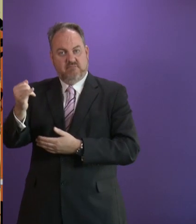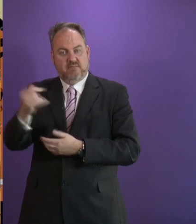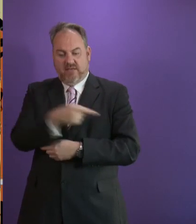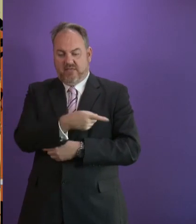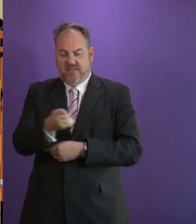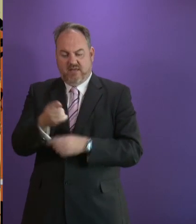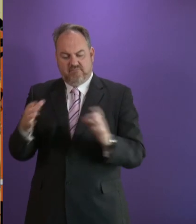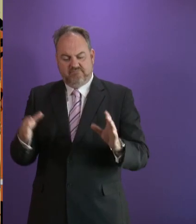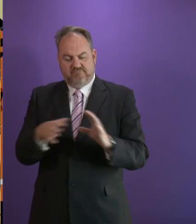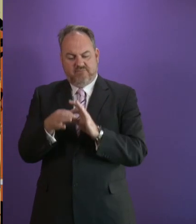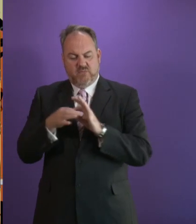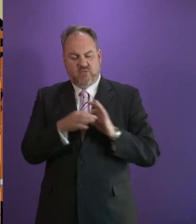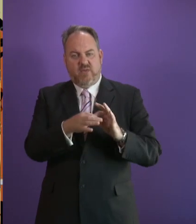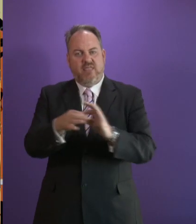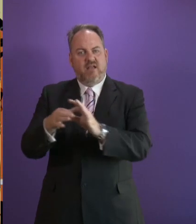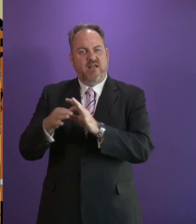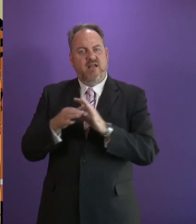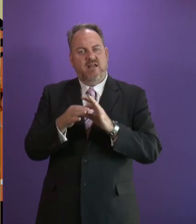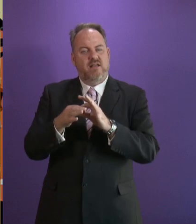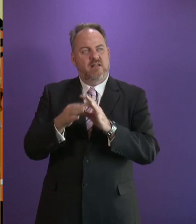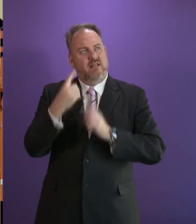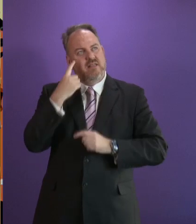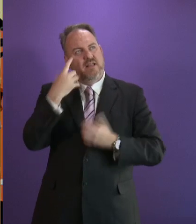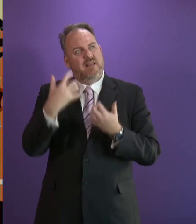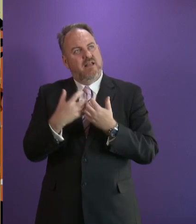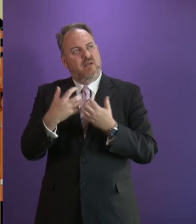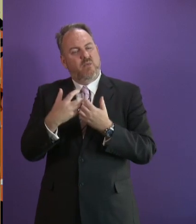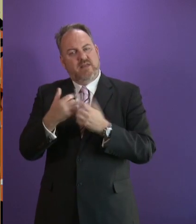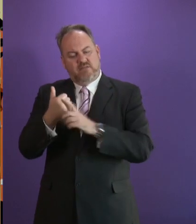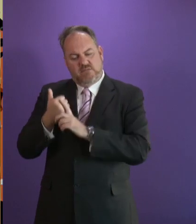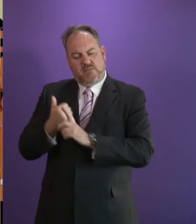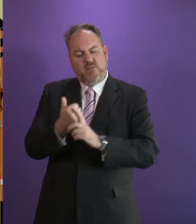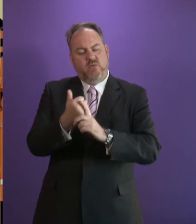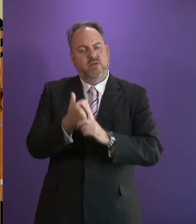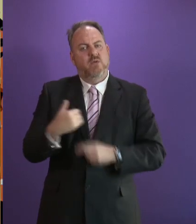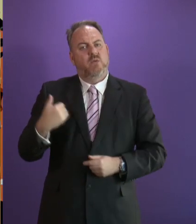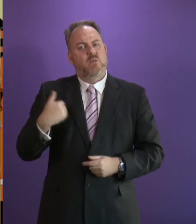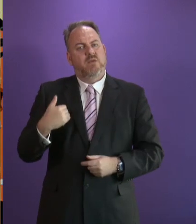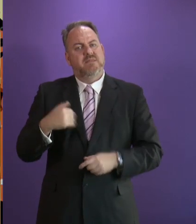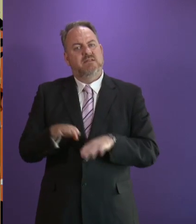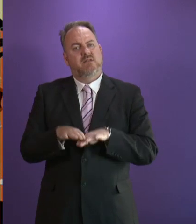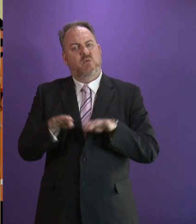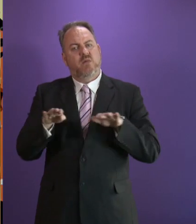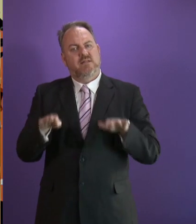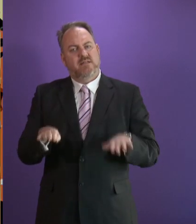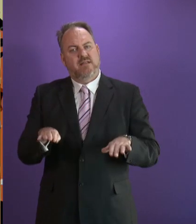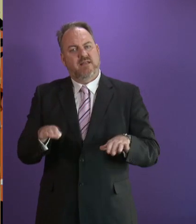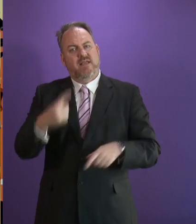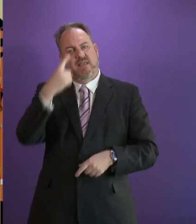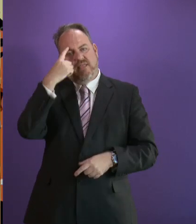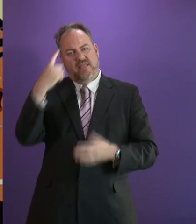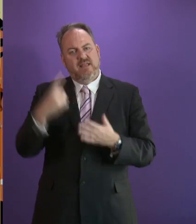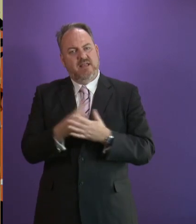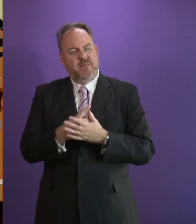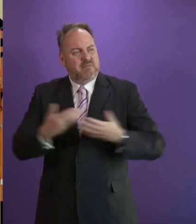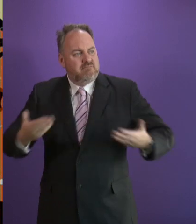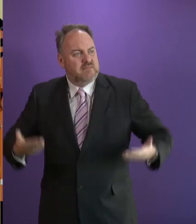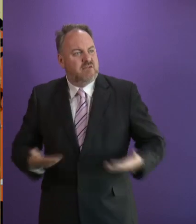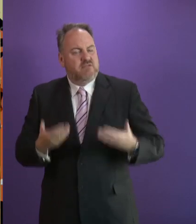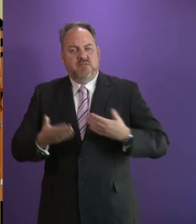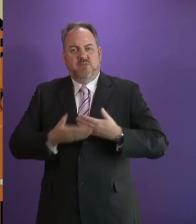came together and wanted to do something around women's equality with the heightened level of political interest and excitement